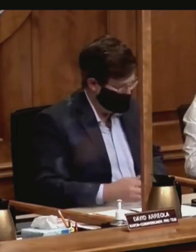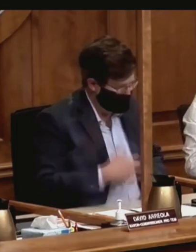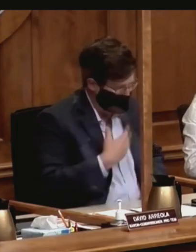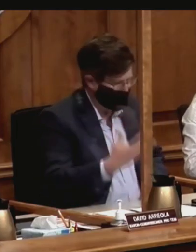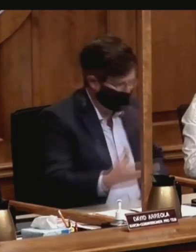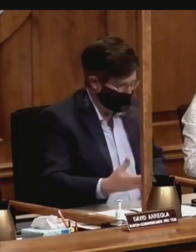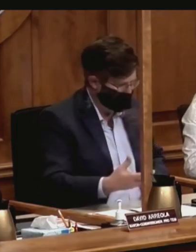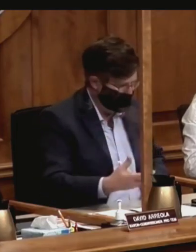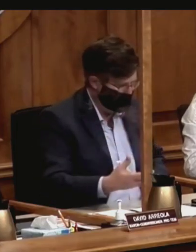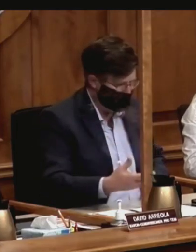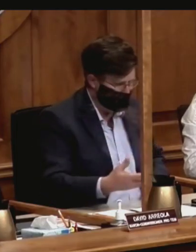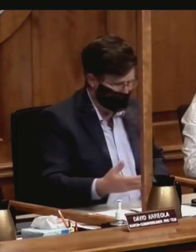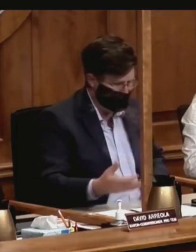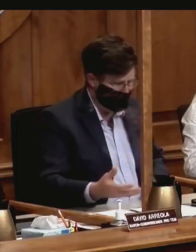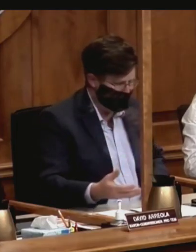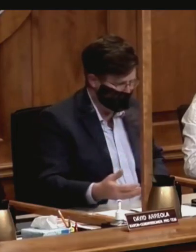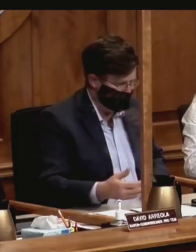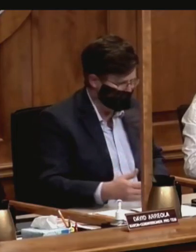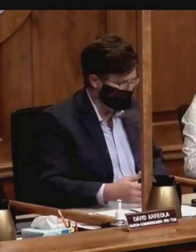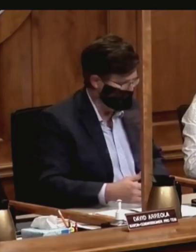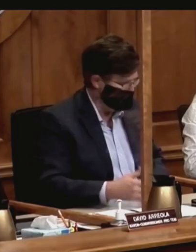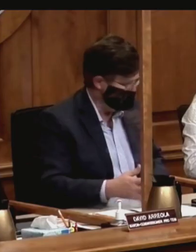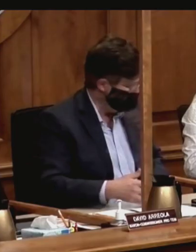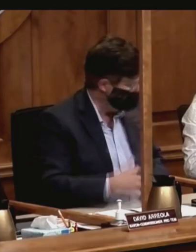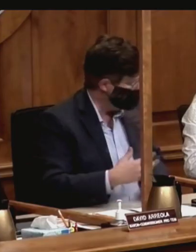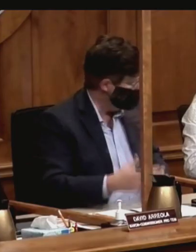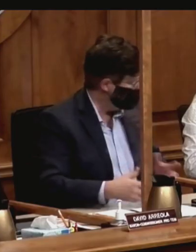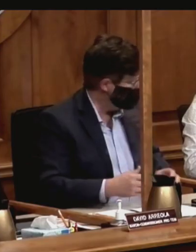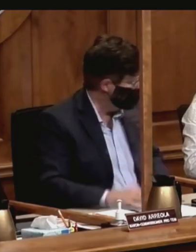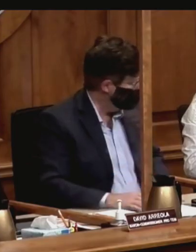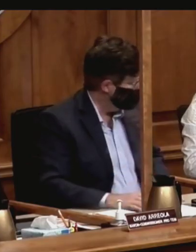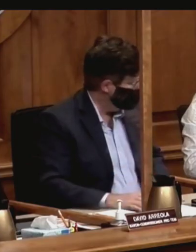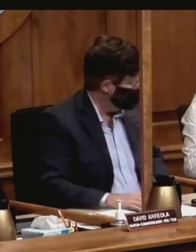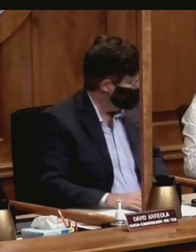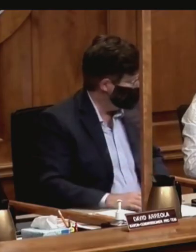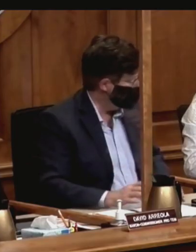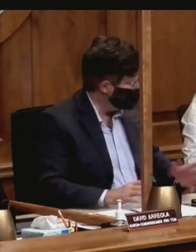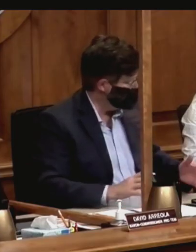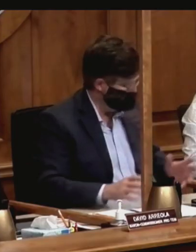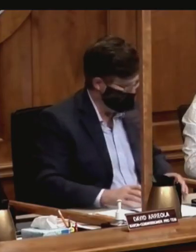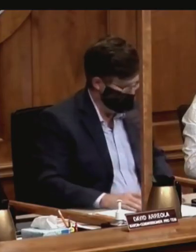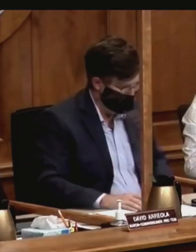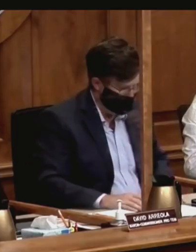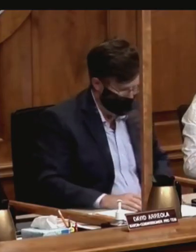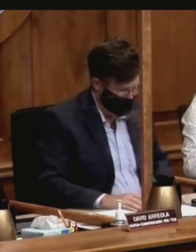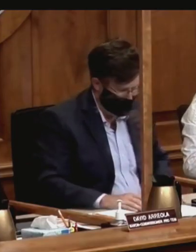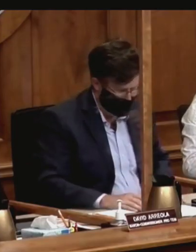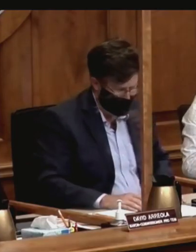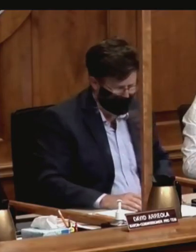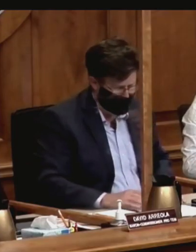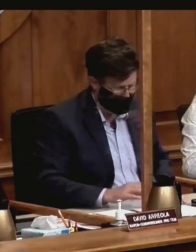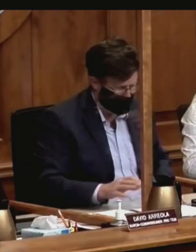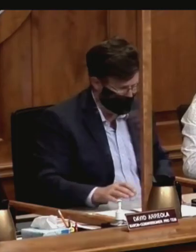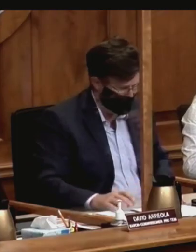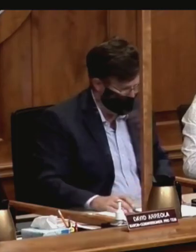me meeting with the 2 other parties every other week to sort of update and figure out where we are and what we need to do. Also